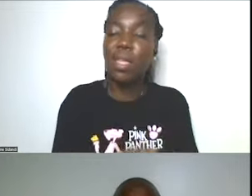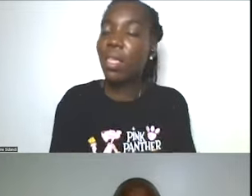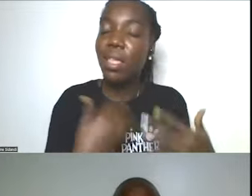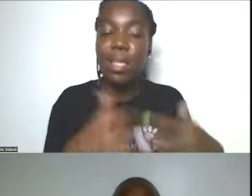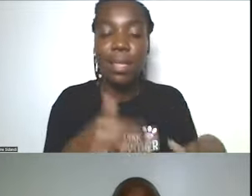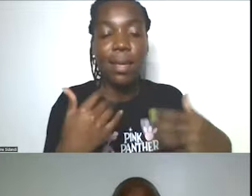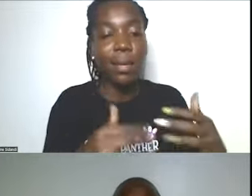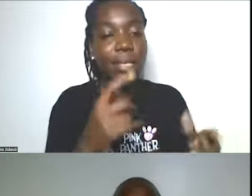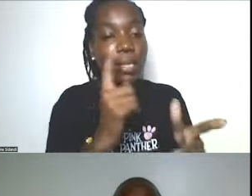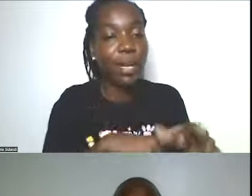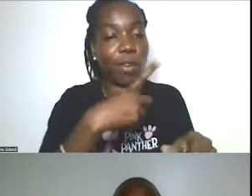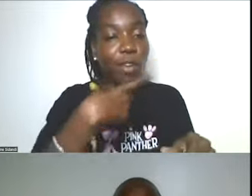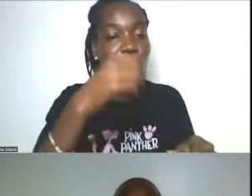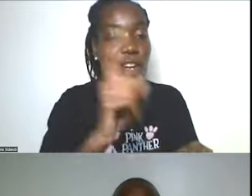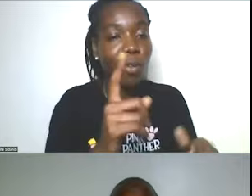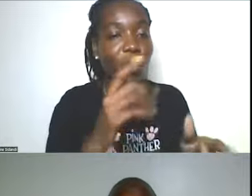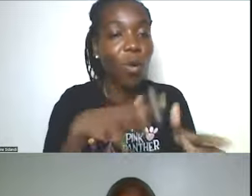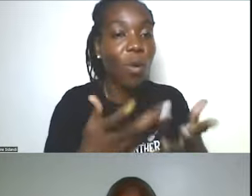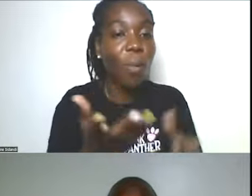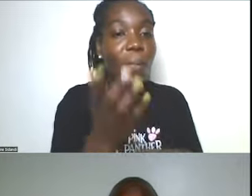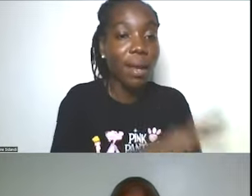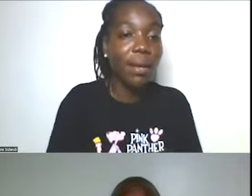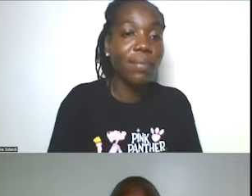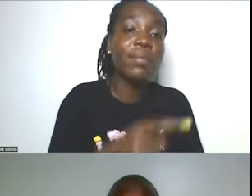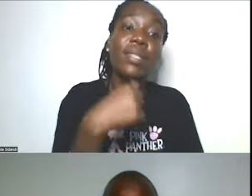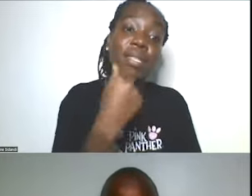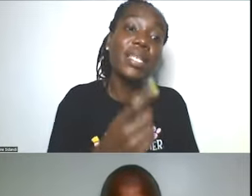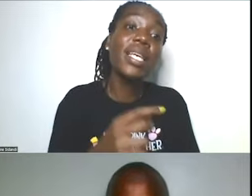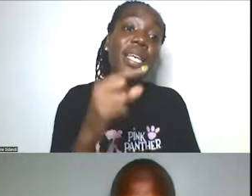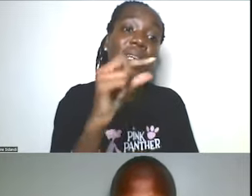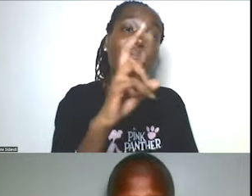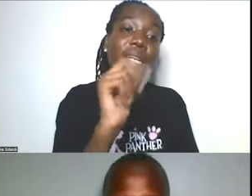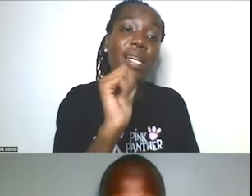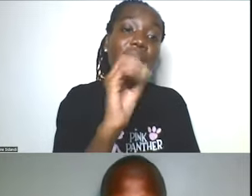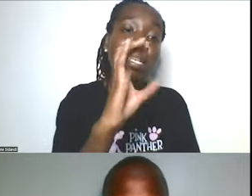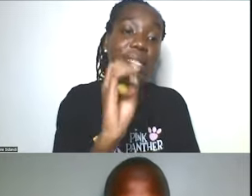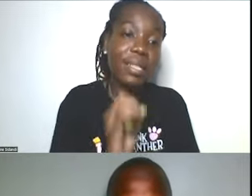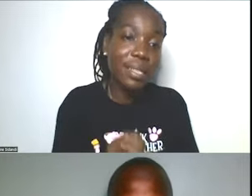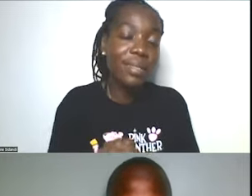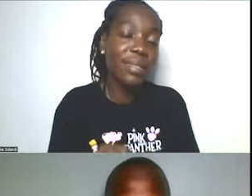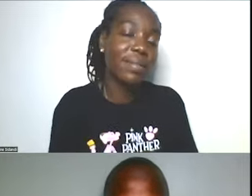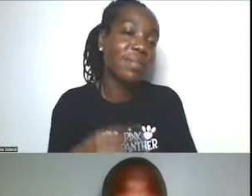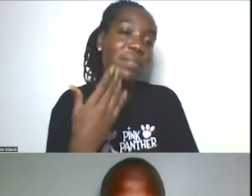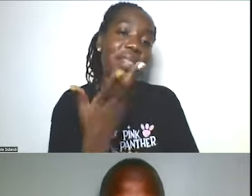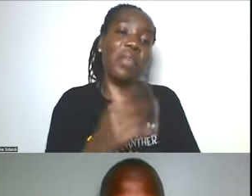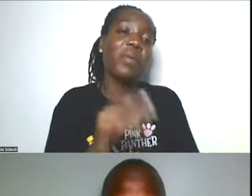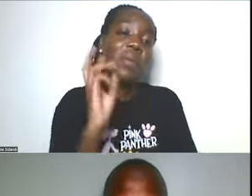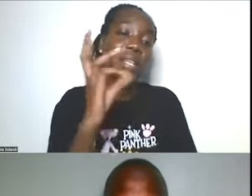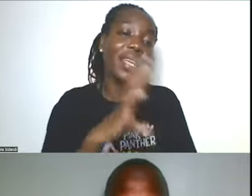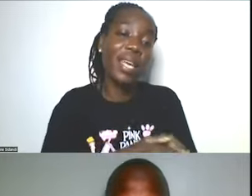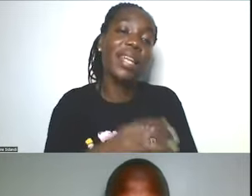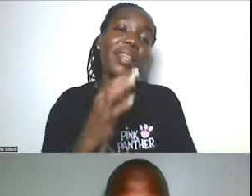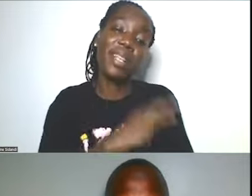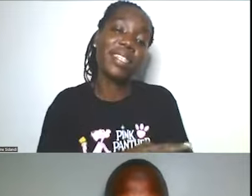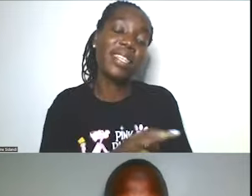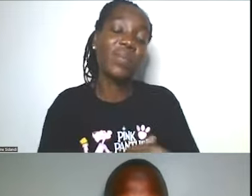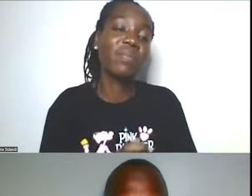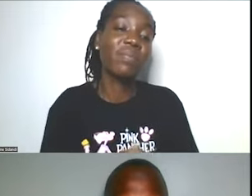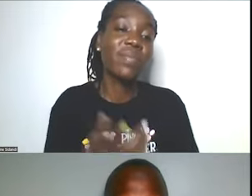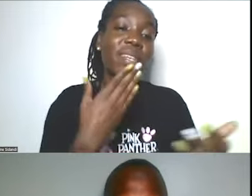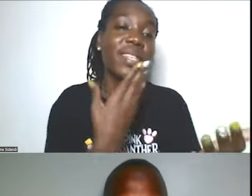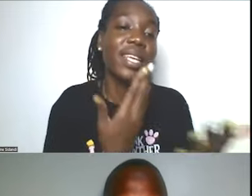to Nairobi, just pop in there and say you were sent by Grace. You probably will get some discounts. But yes, and thank you